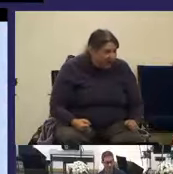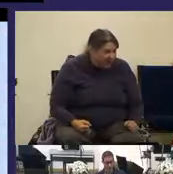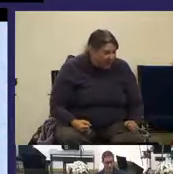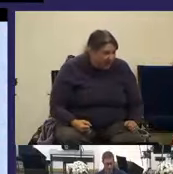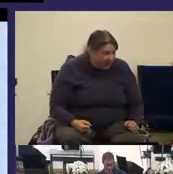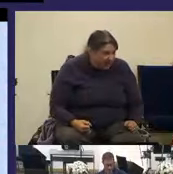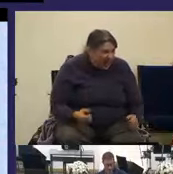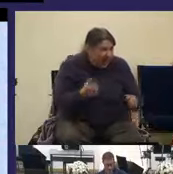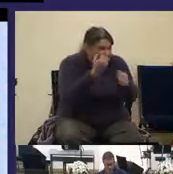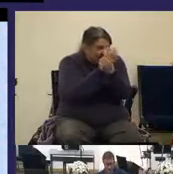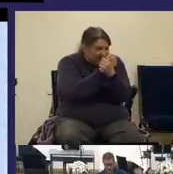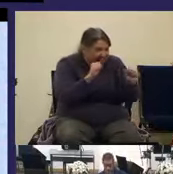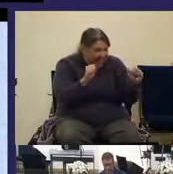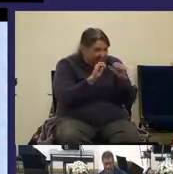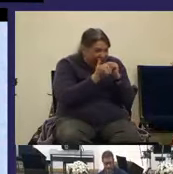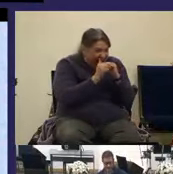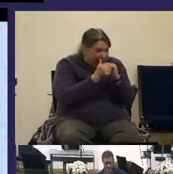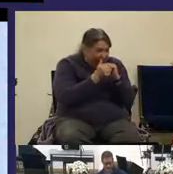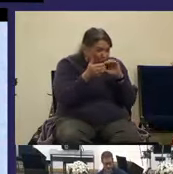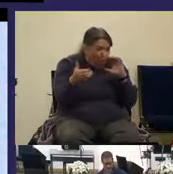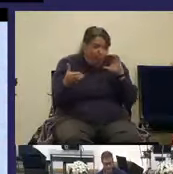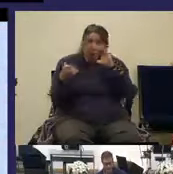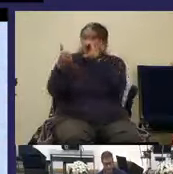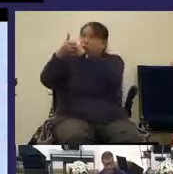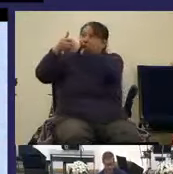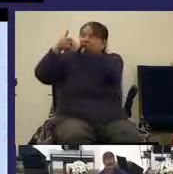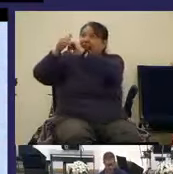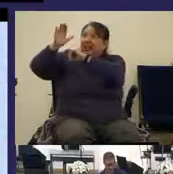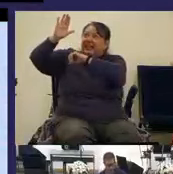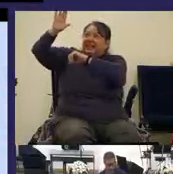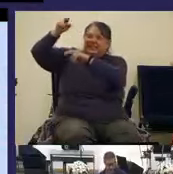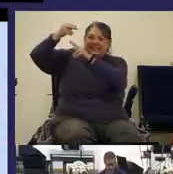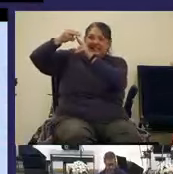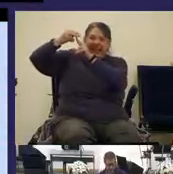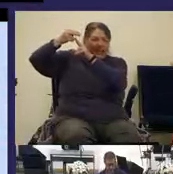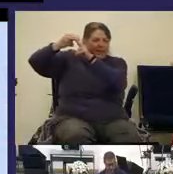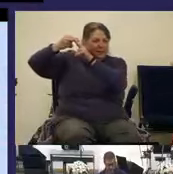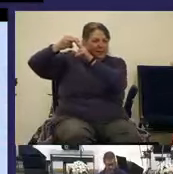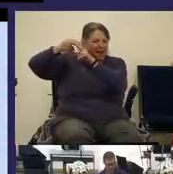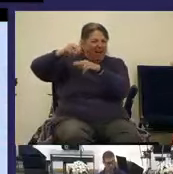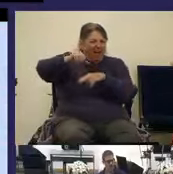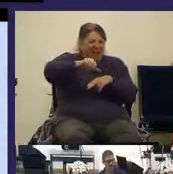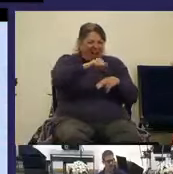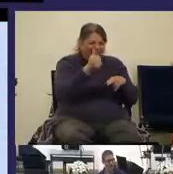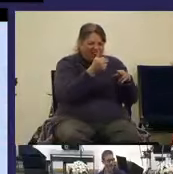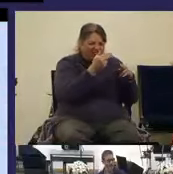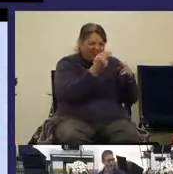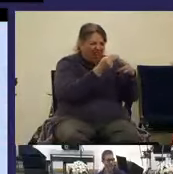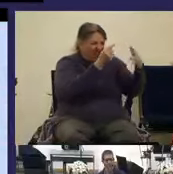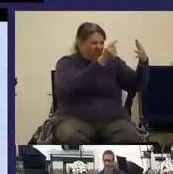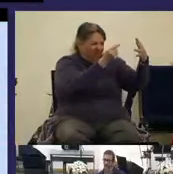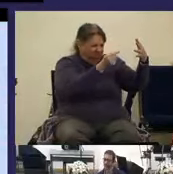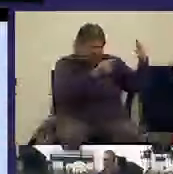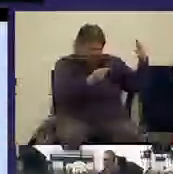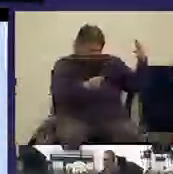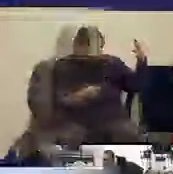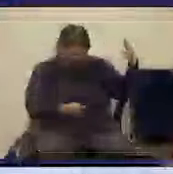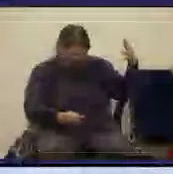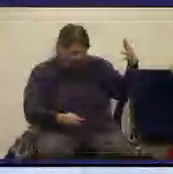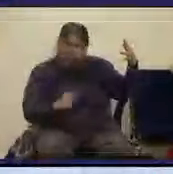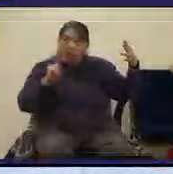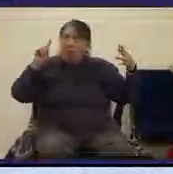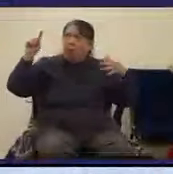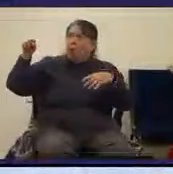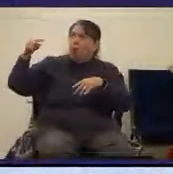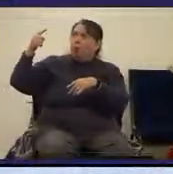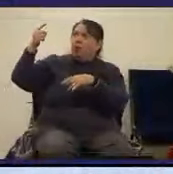in no one else, for there's no other name under heaven given to men, women, or children by which we might be saved. You know why the Bible was